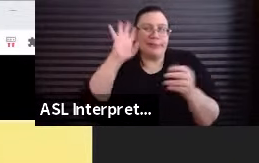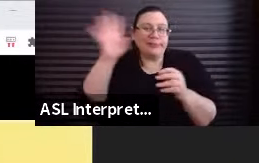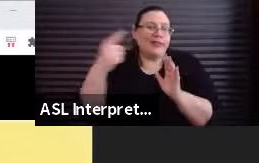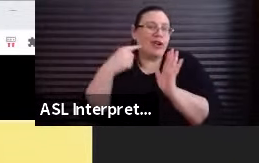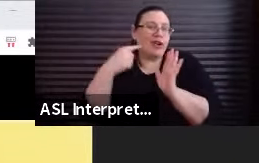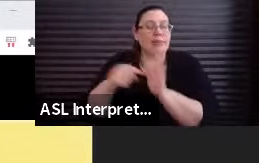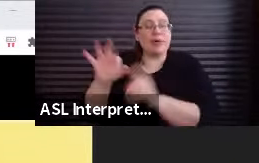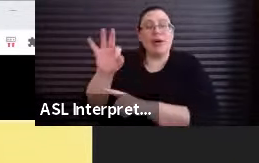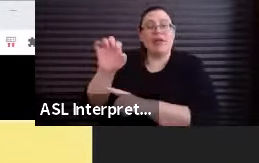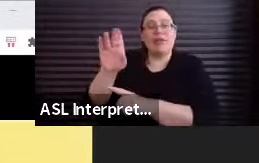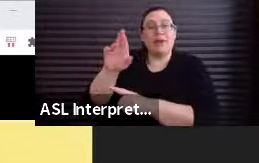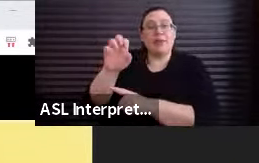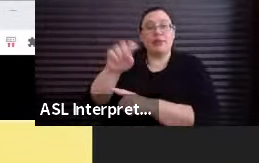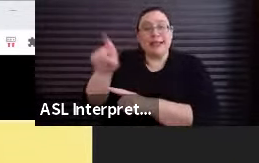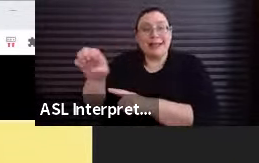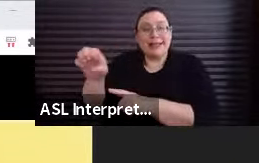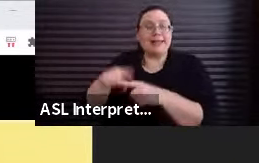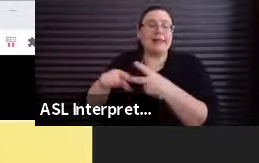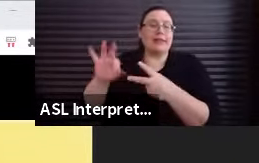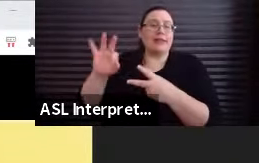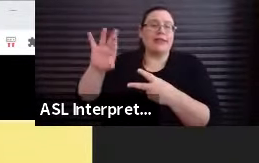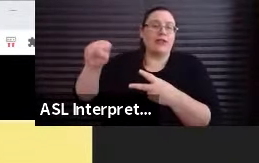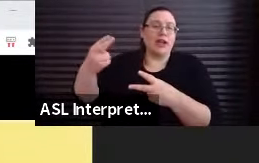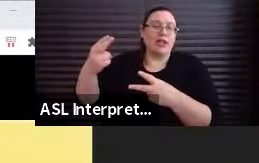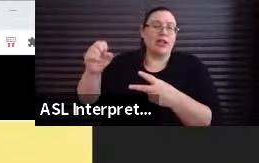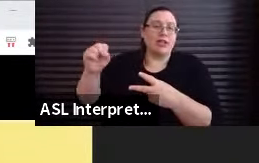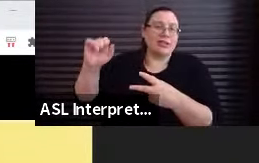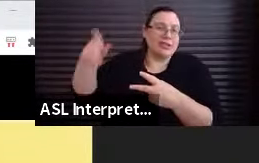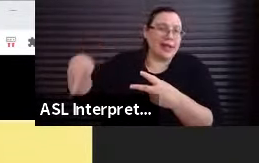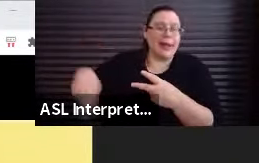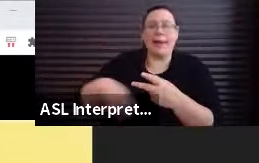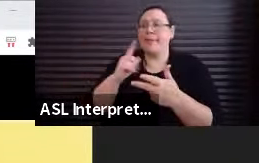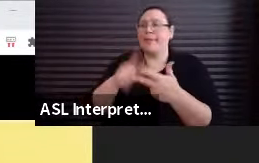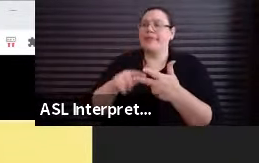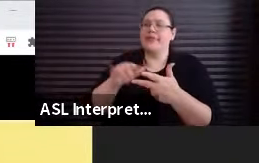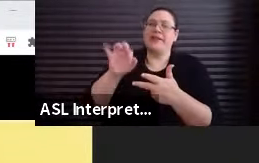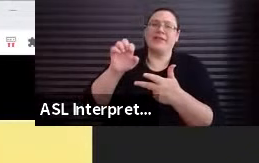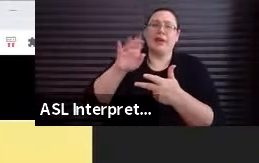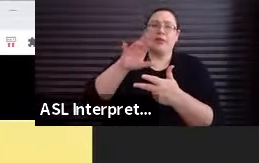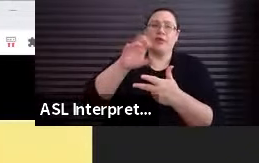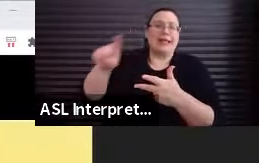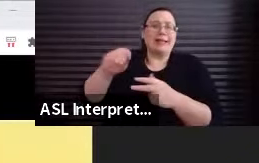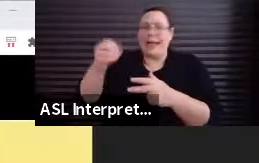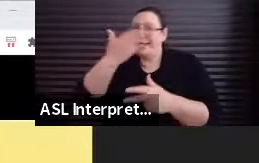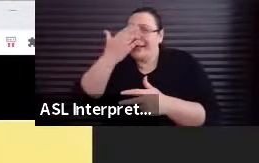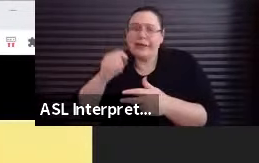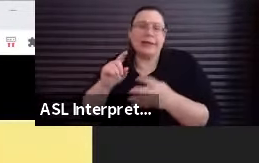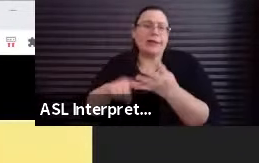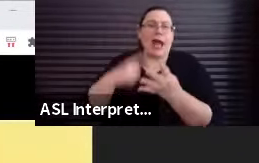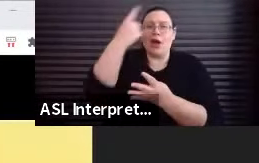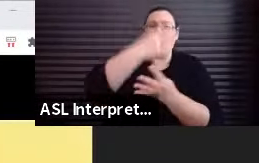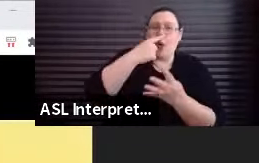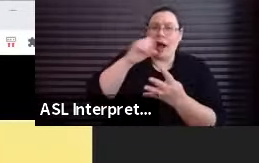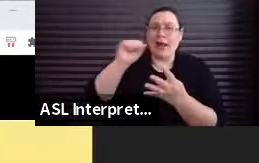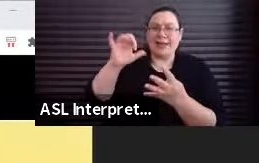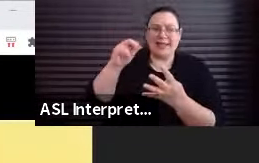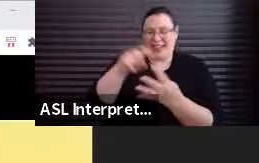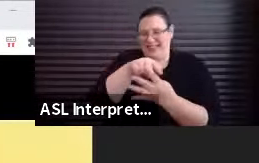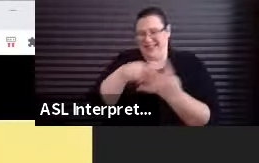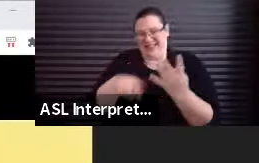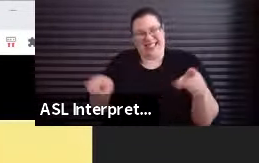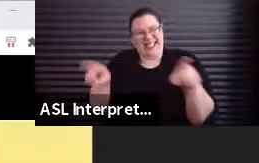Febreze Fresh Step and a Febreze Unscented and a Febreze Hawaiian Scent, all airing in the same market,